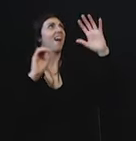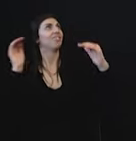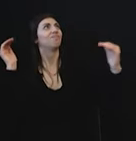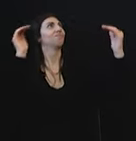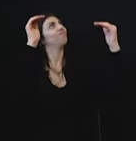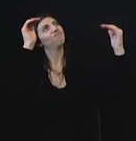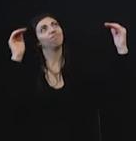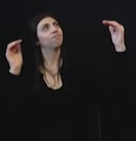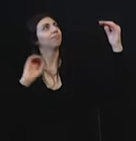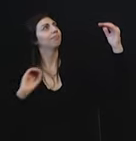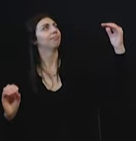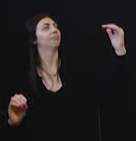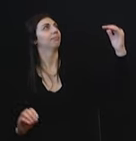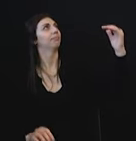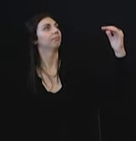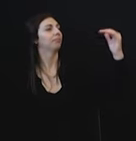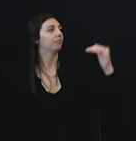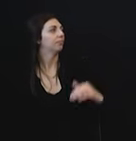Oh God,